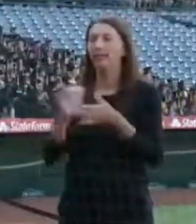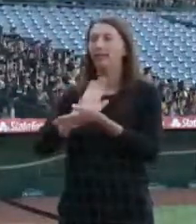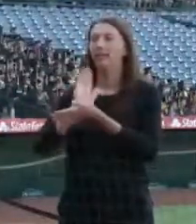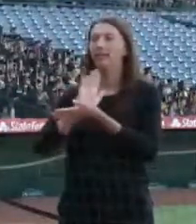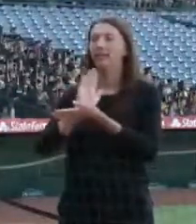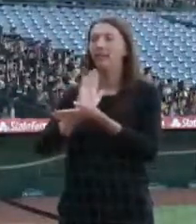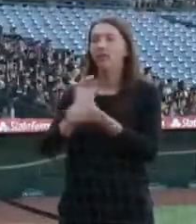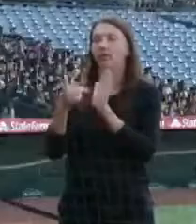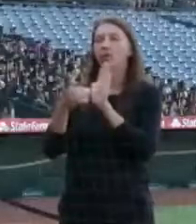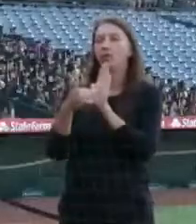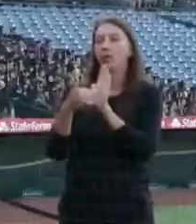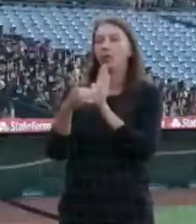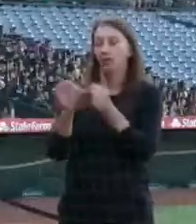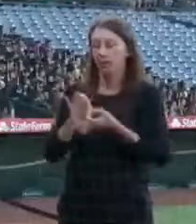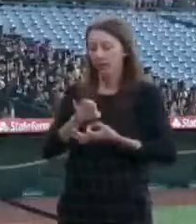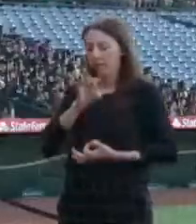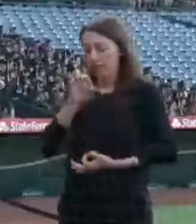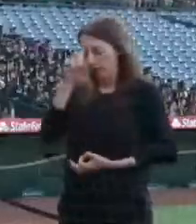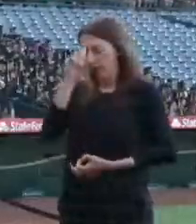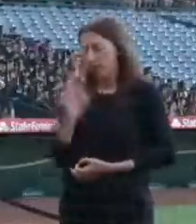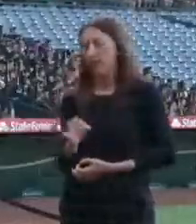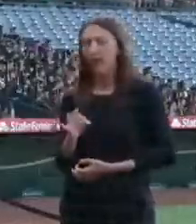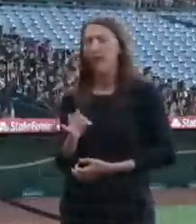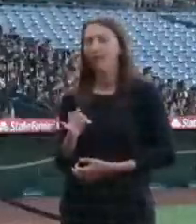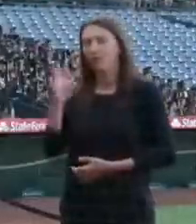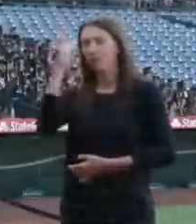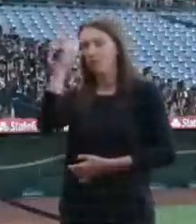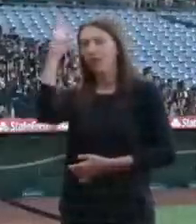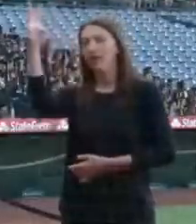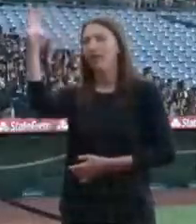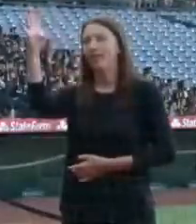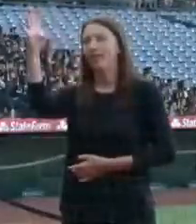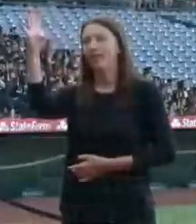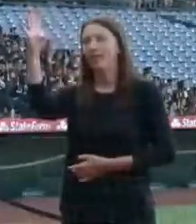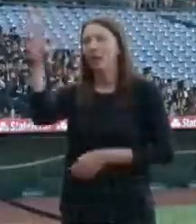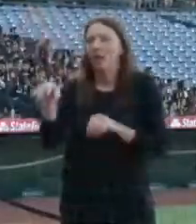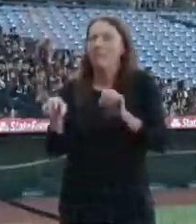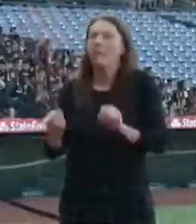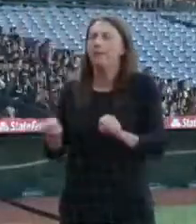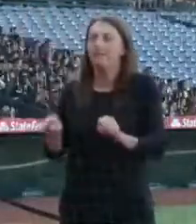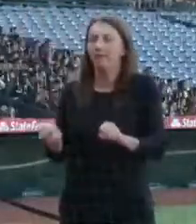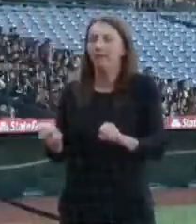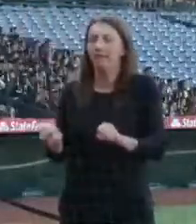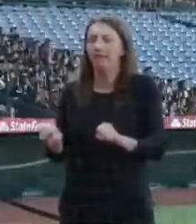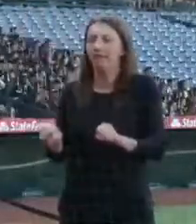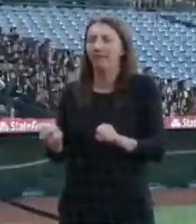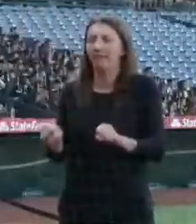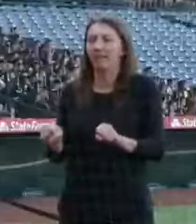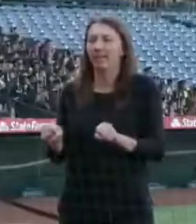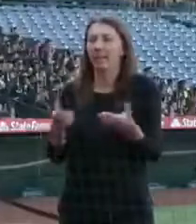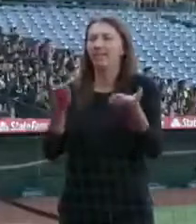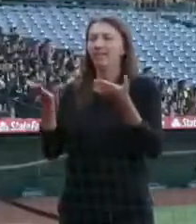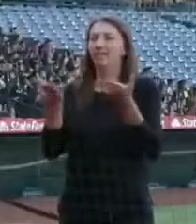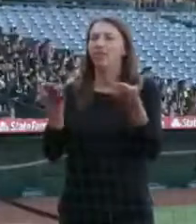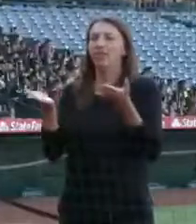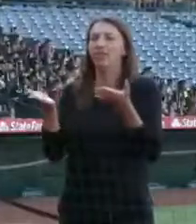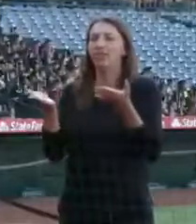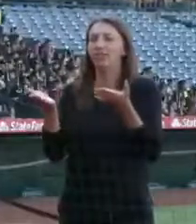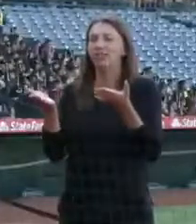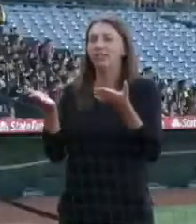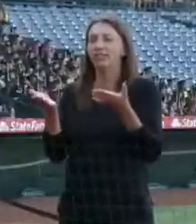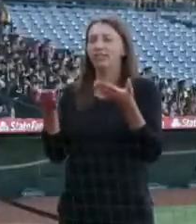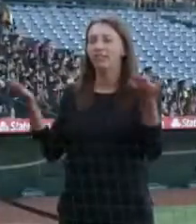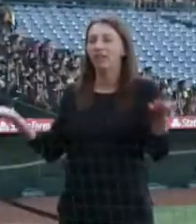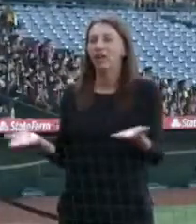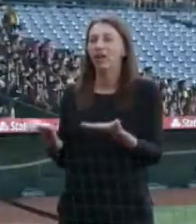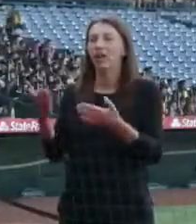the spirit of determination, creativity, possibility, and service that permeate the beach and